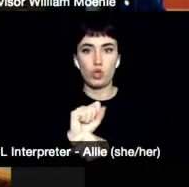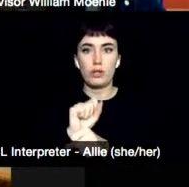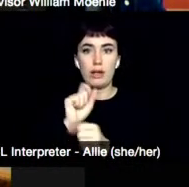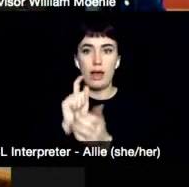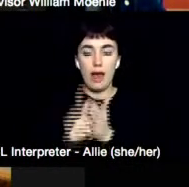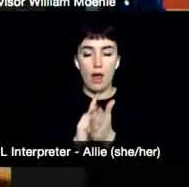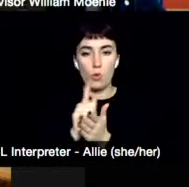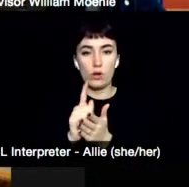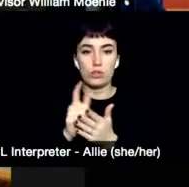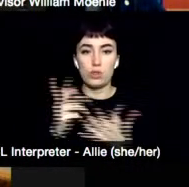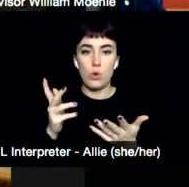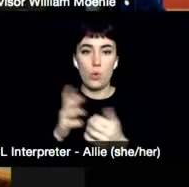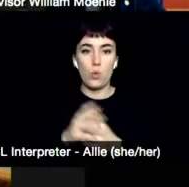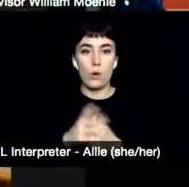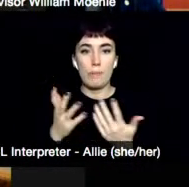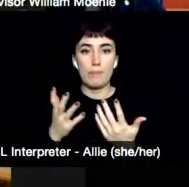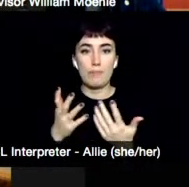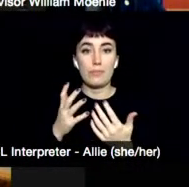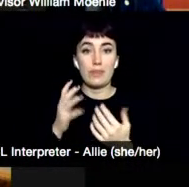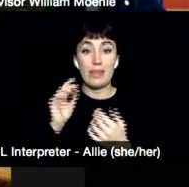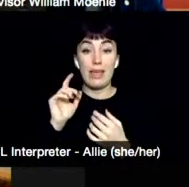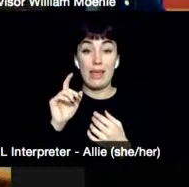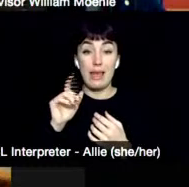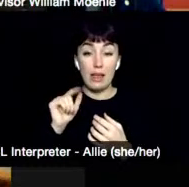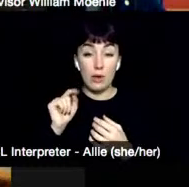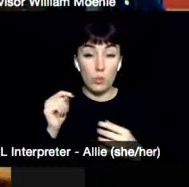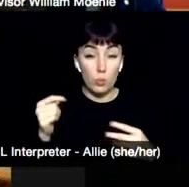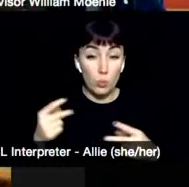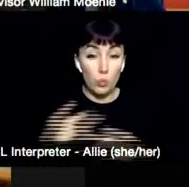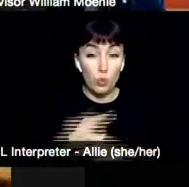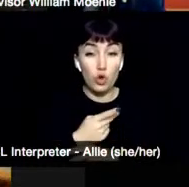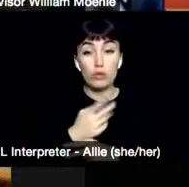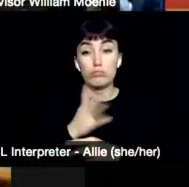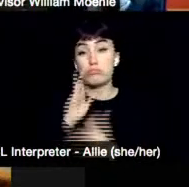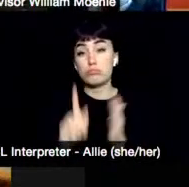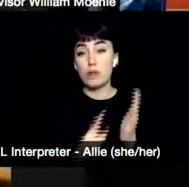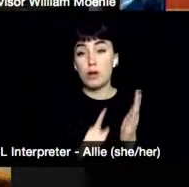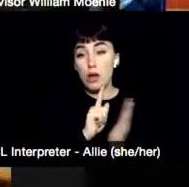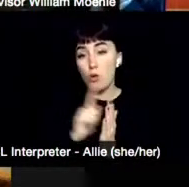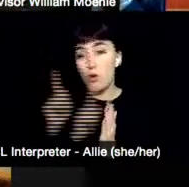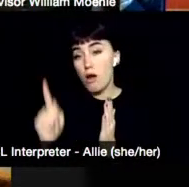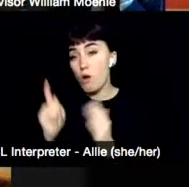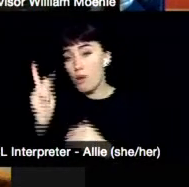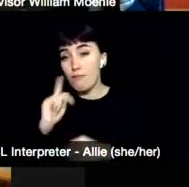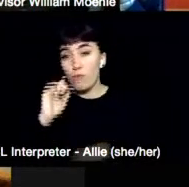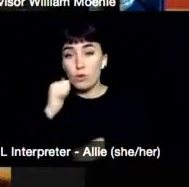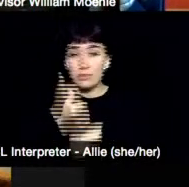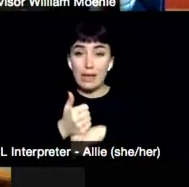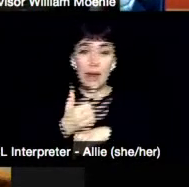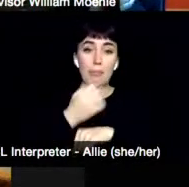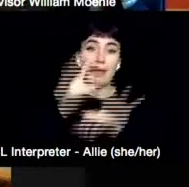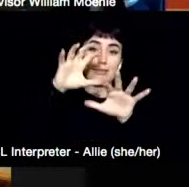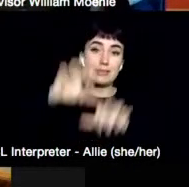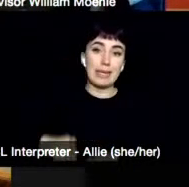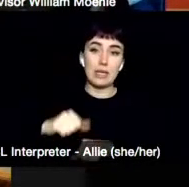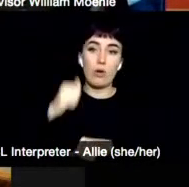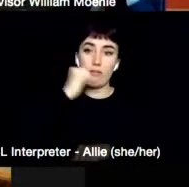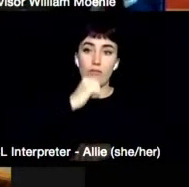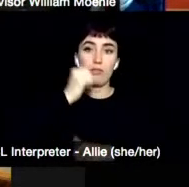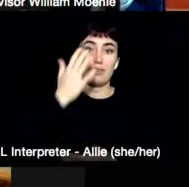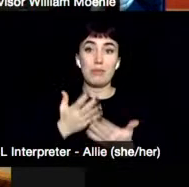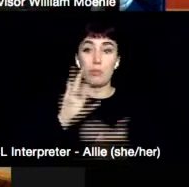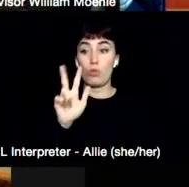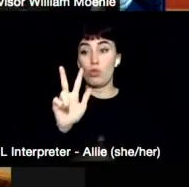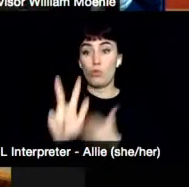hours. So, at worst, you're looking at an hour to an hour and a half of setup and takedown every day. So we may only be getting